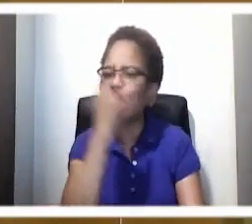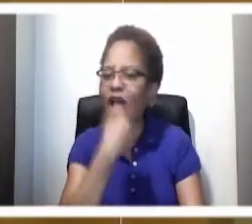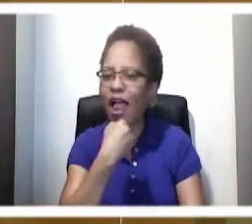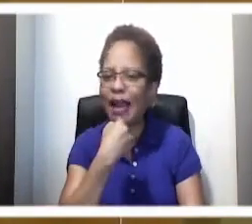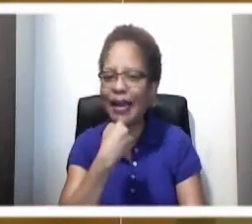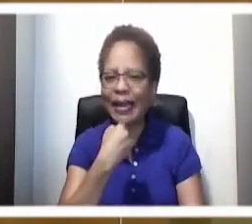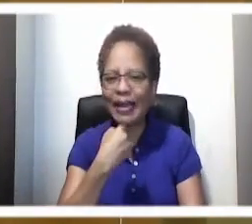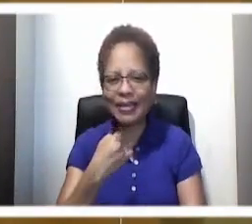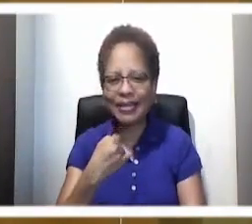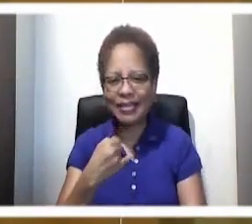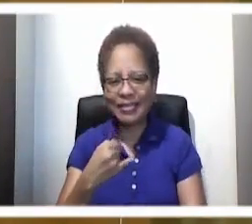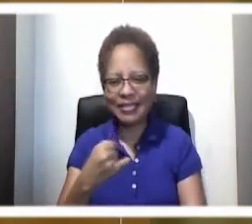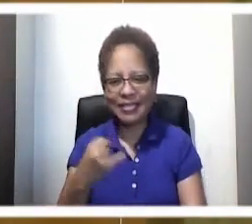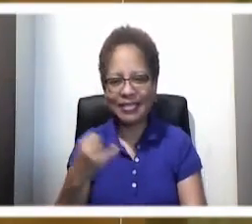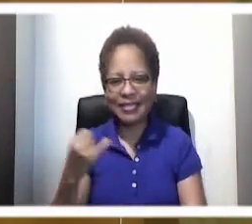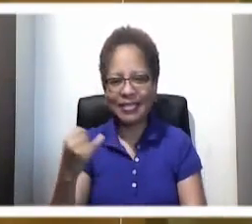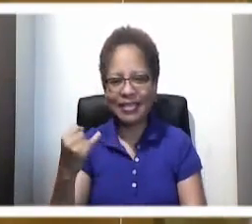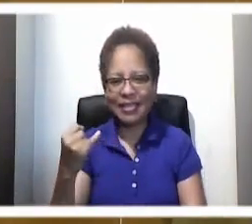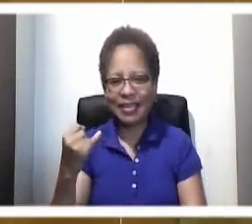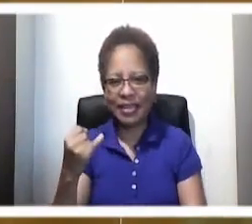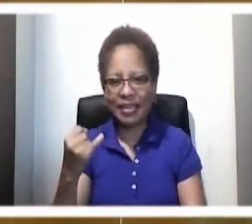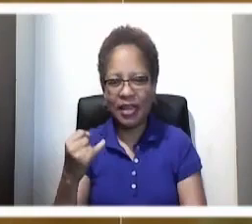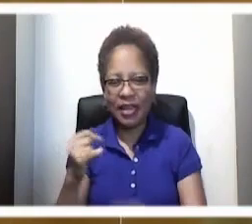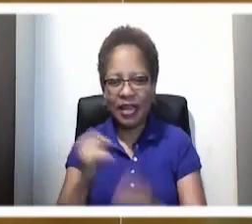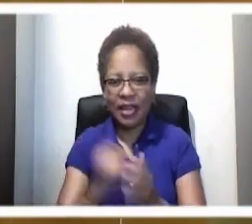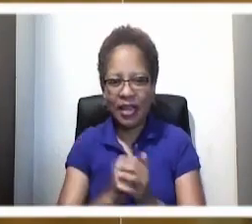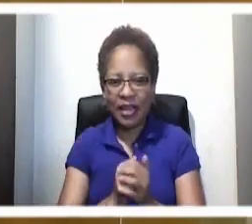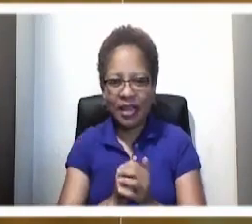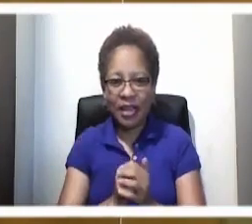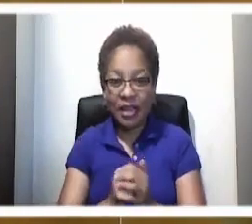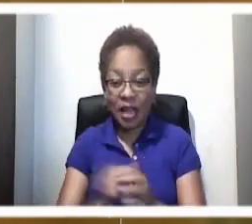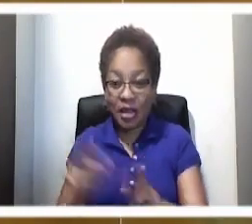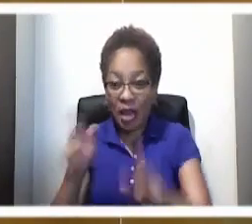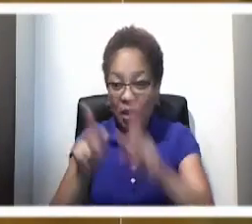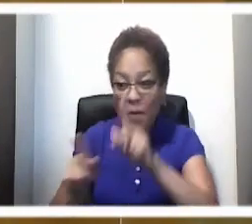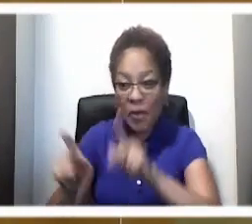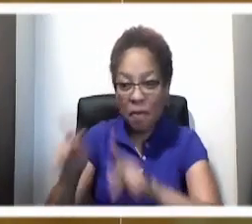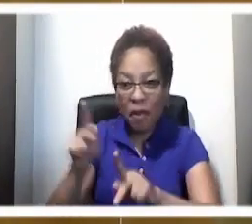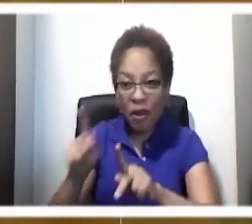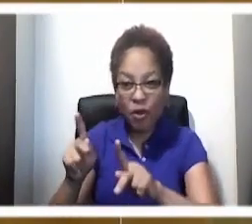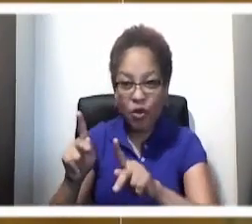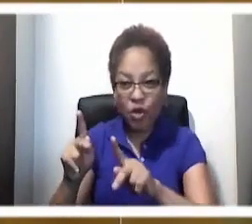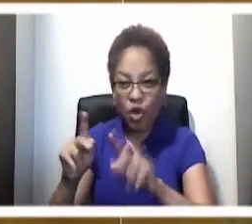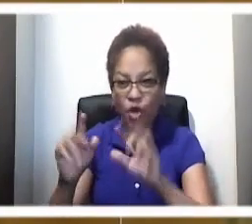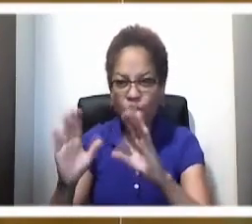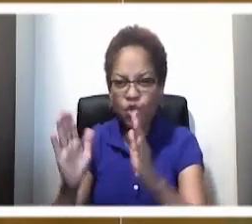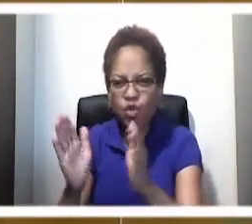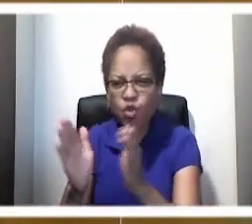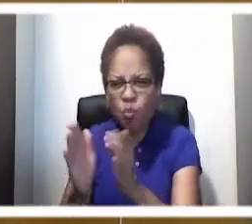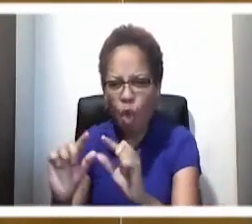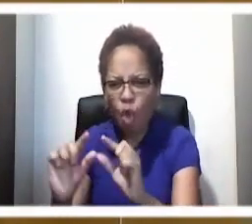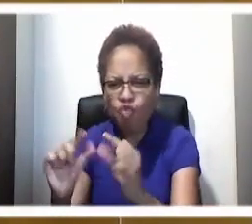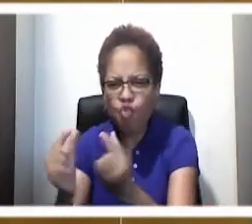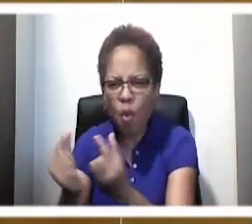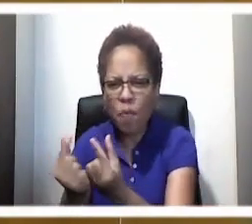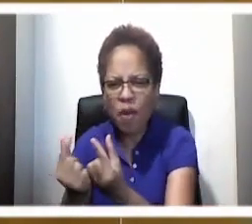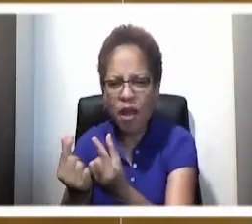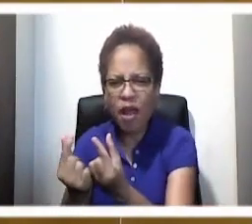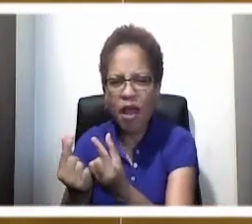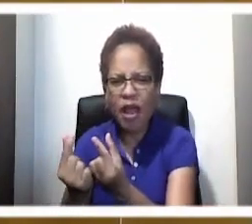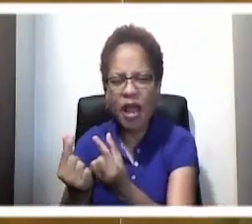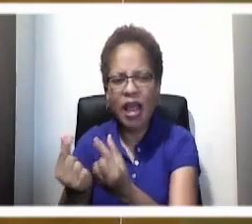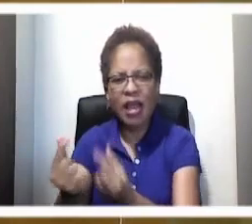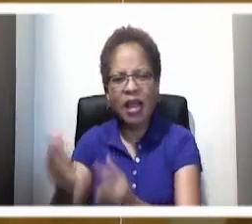this remnant, are persons who believe that their COVID-like situation of imprisonment